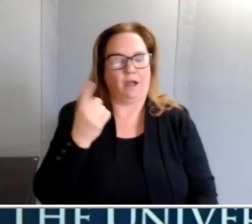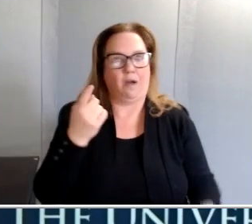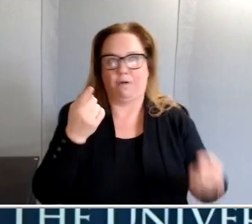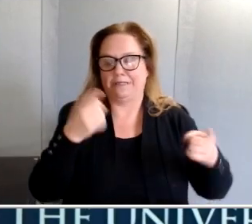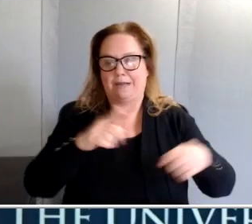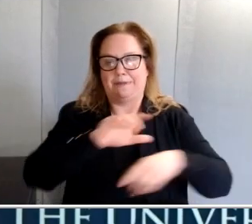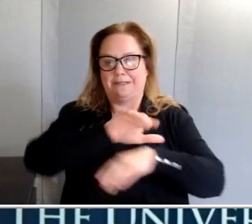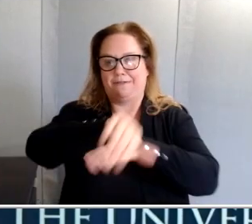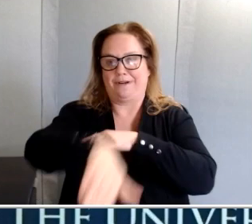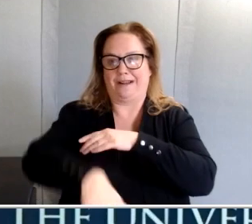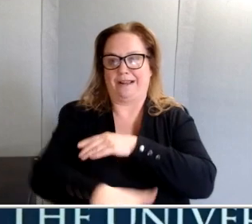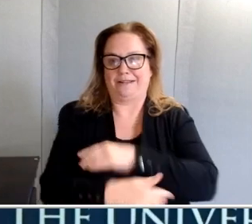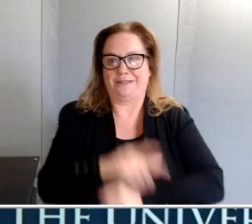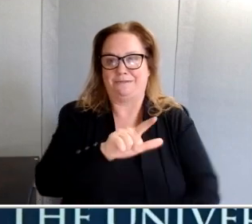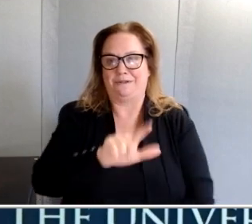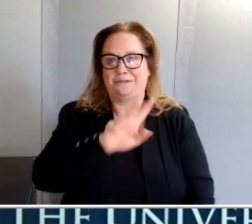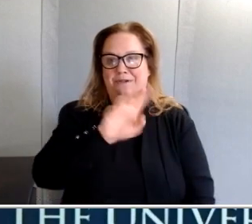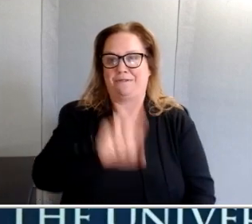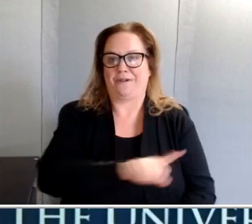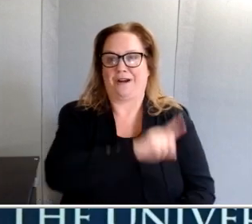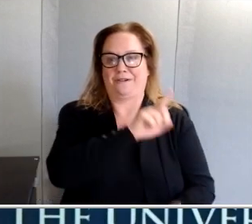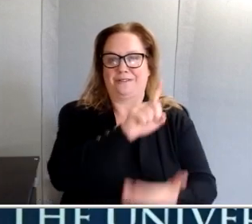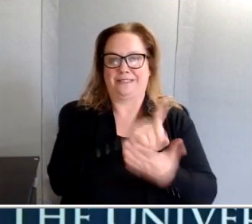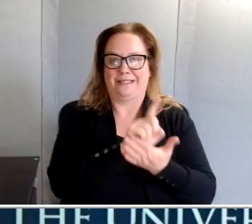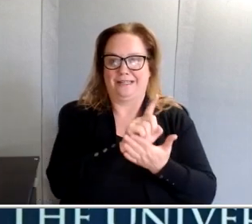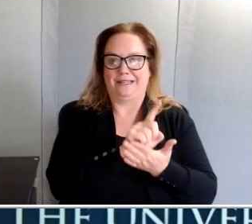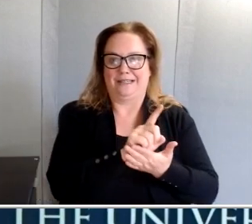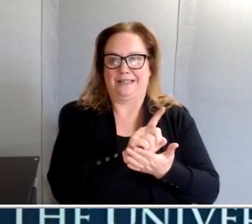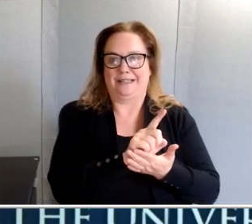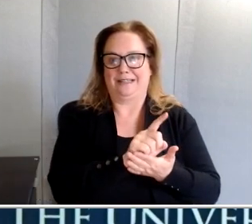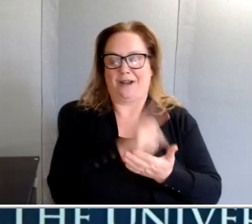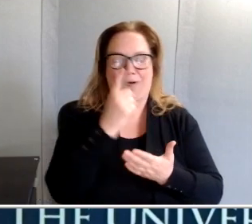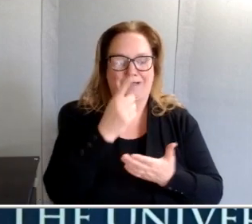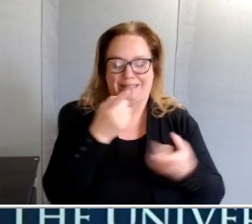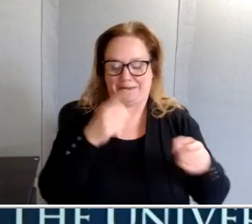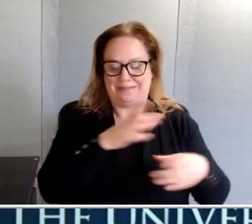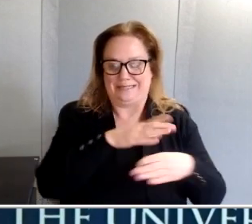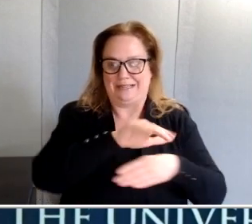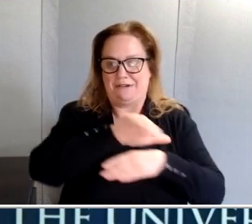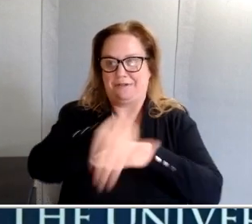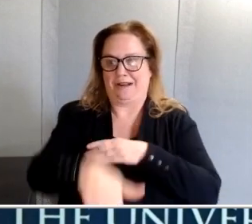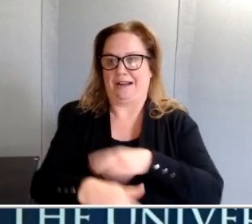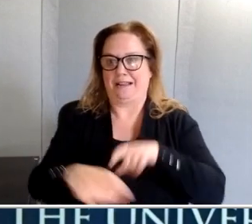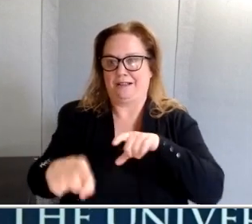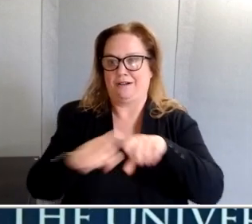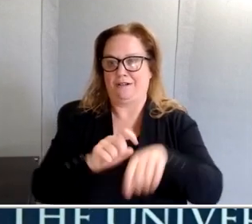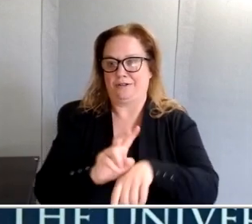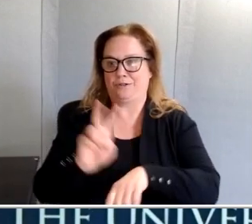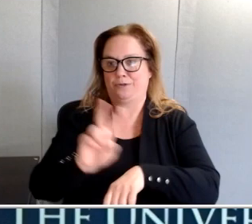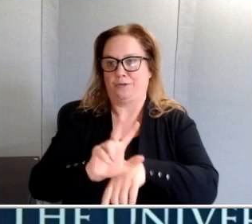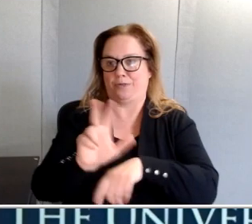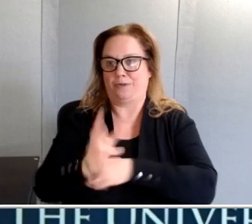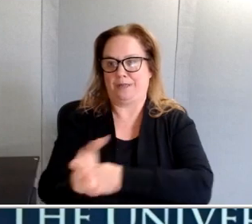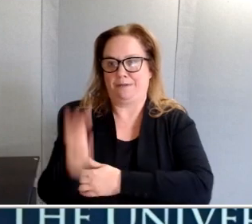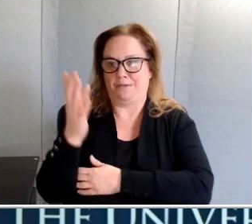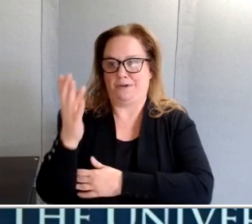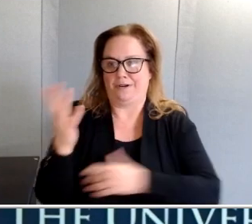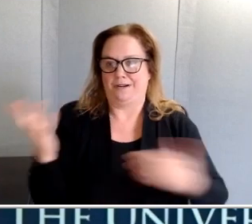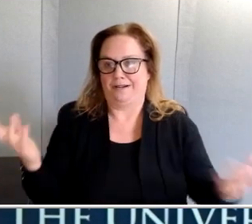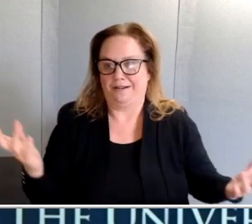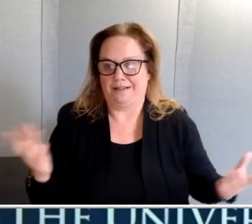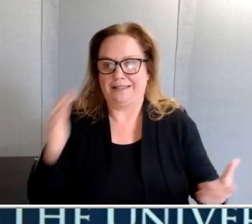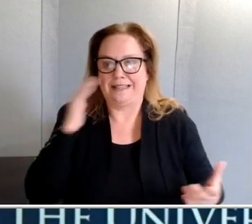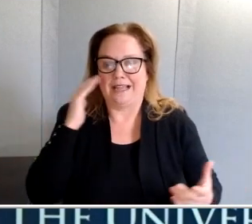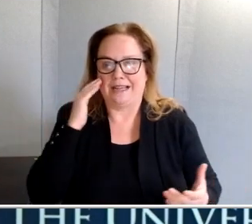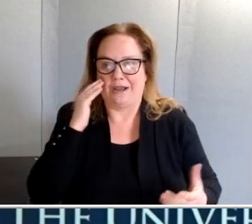does. Even though it's 24 hours, it's in the end. I always get the calls at 2 or 3 a.m. Yep. They just know that I'm